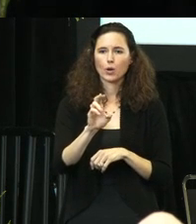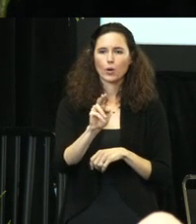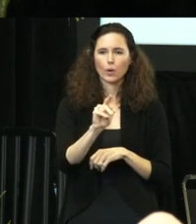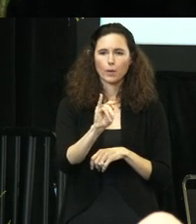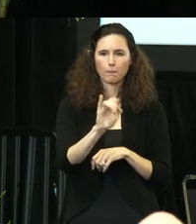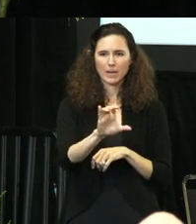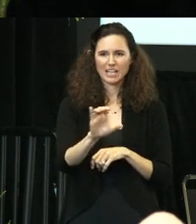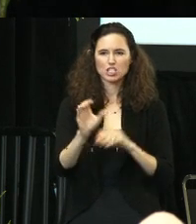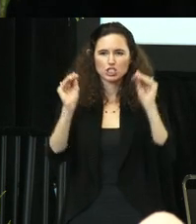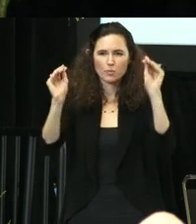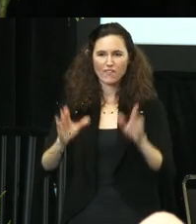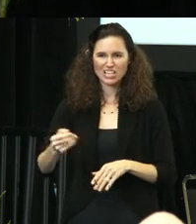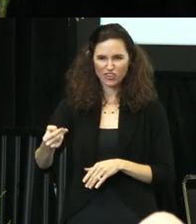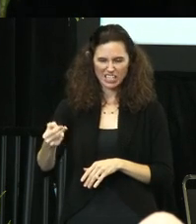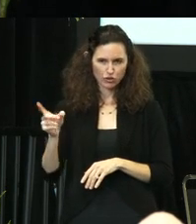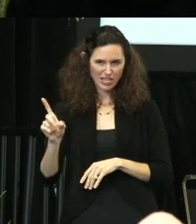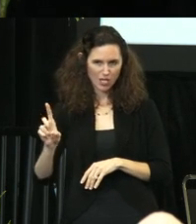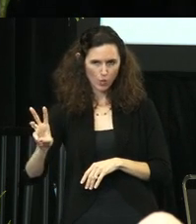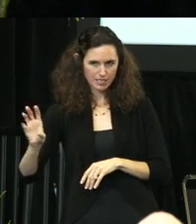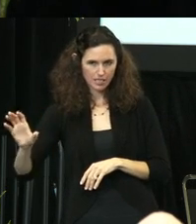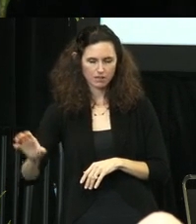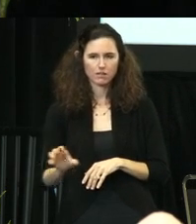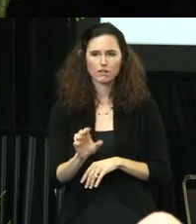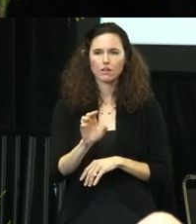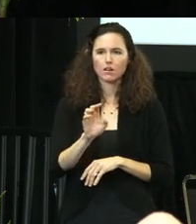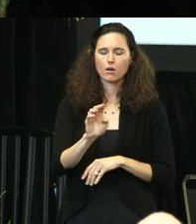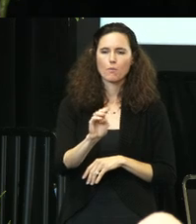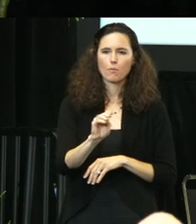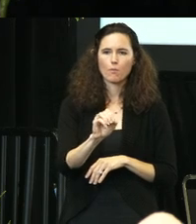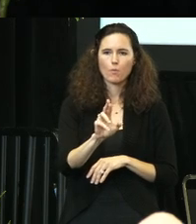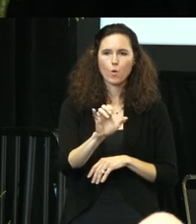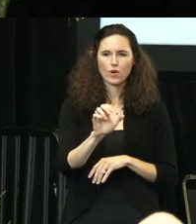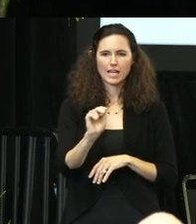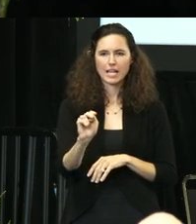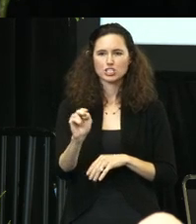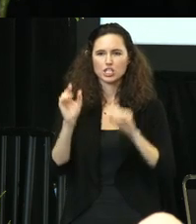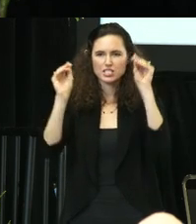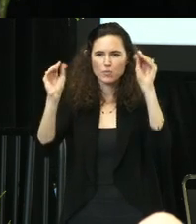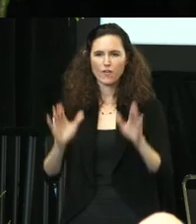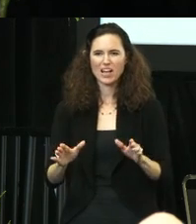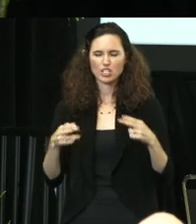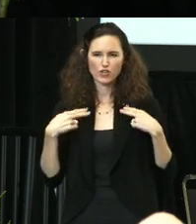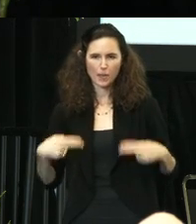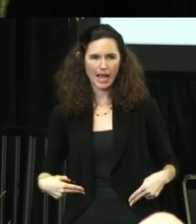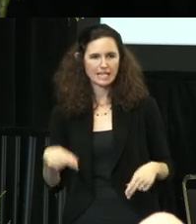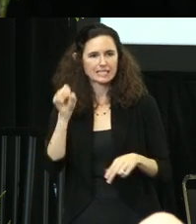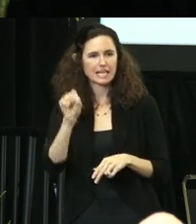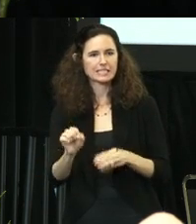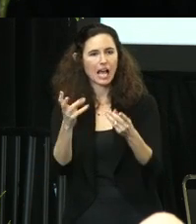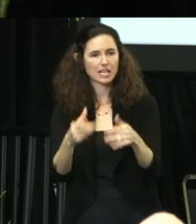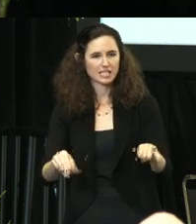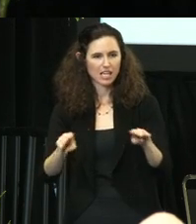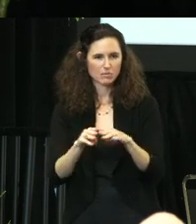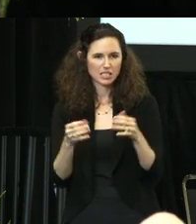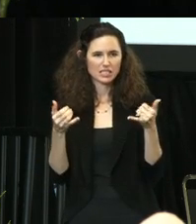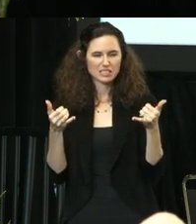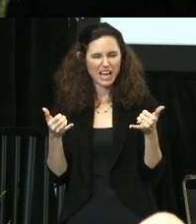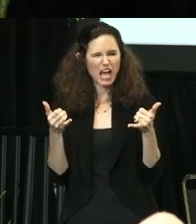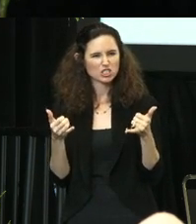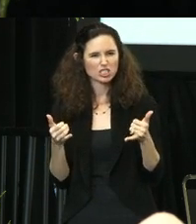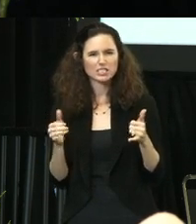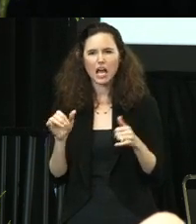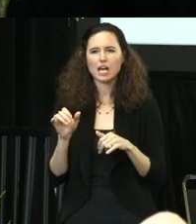at Deerwood. Dr. Karen Morian, professor of humanities at South, also on sabbatical. Karen, are you